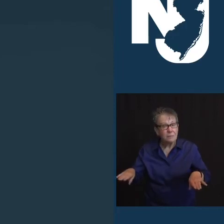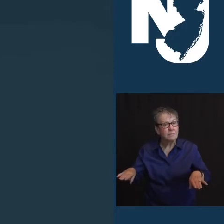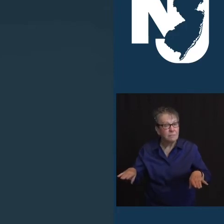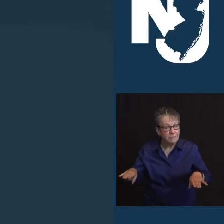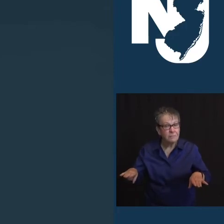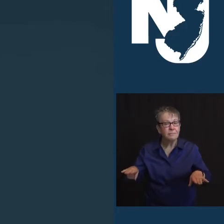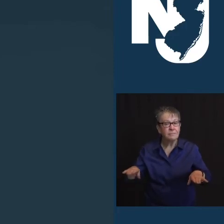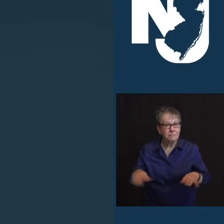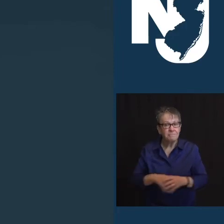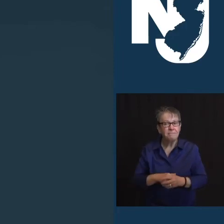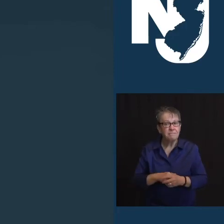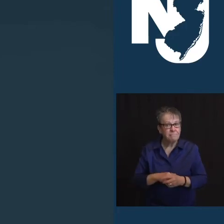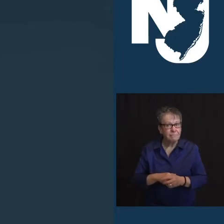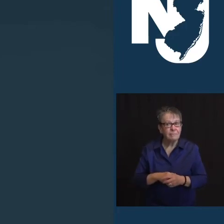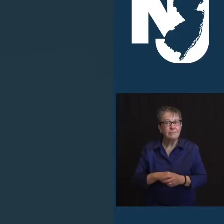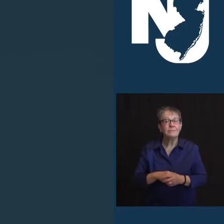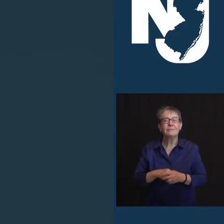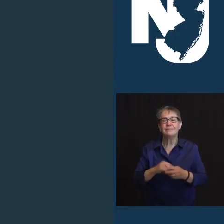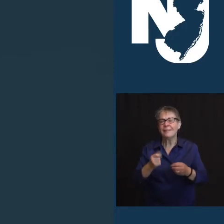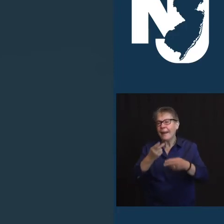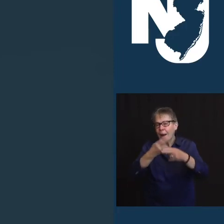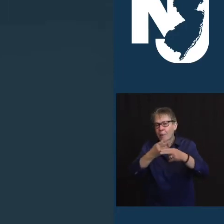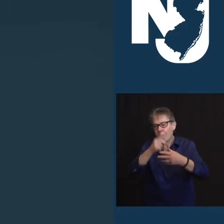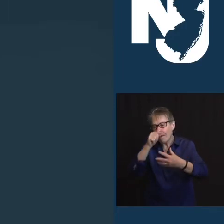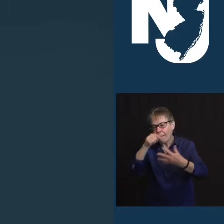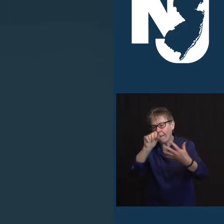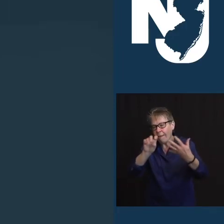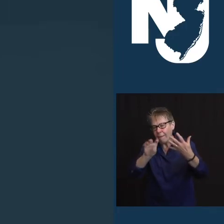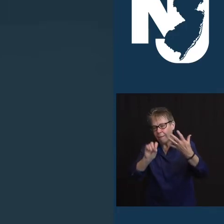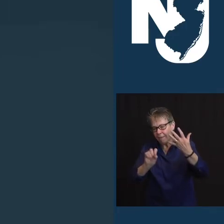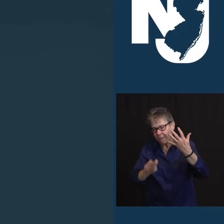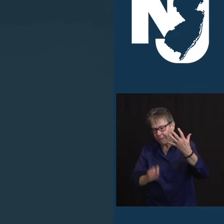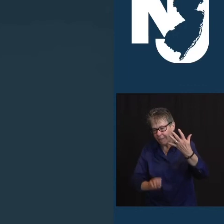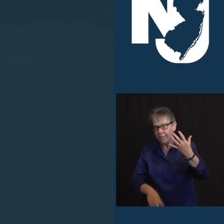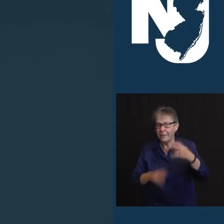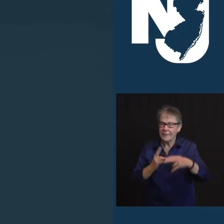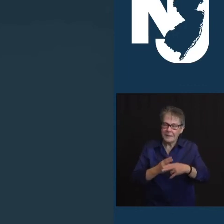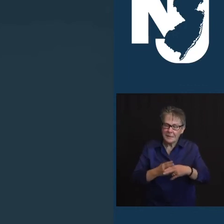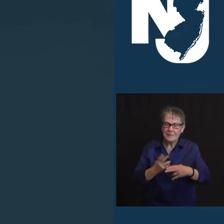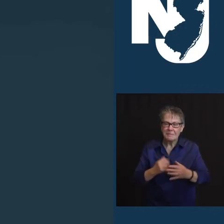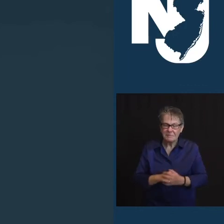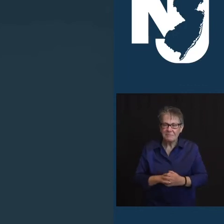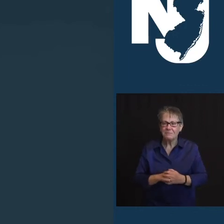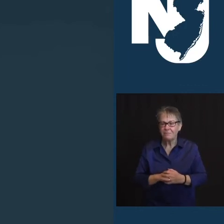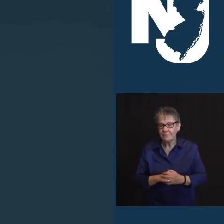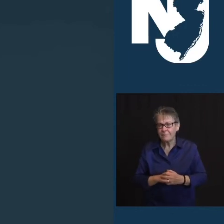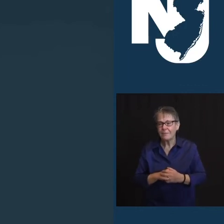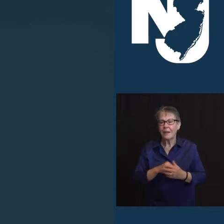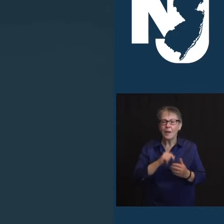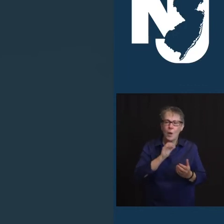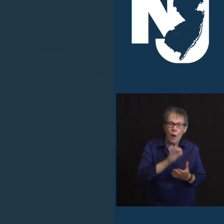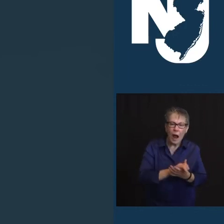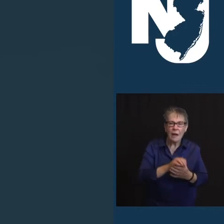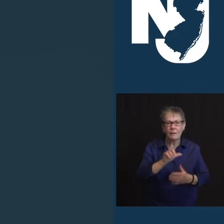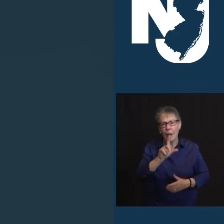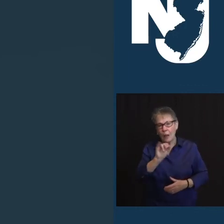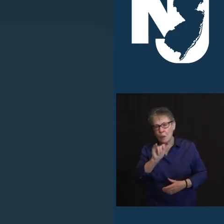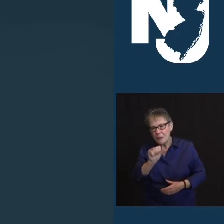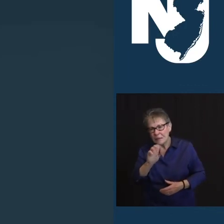Tyler, Gabriella, Amanda, and George. I spoke with both his wife, his widow, Louise, his daughter,